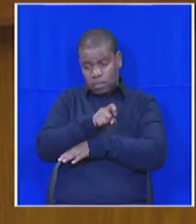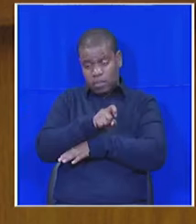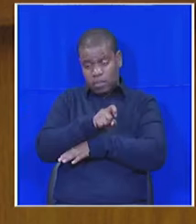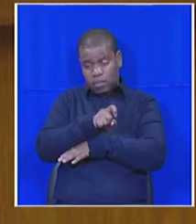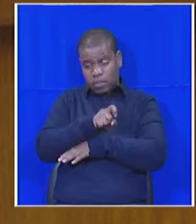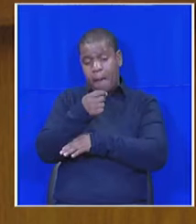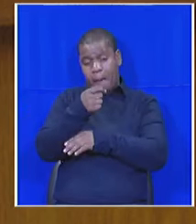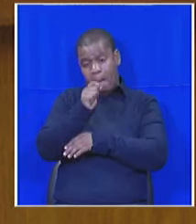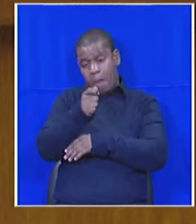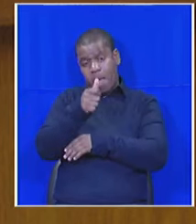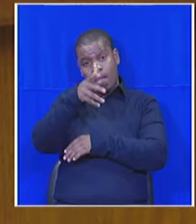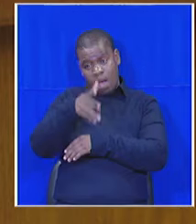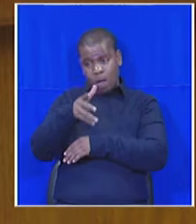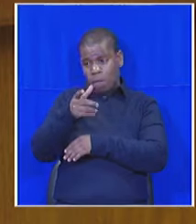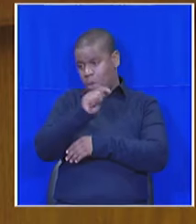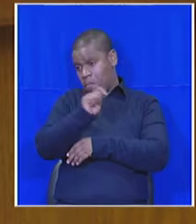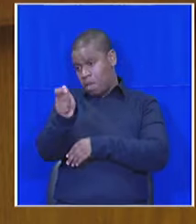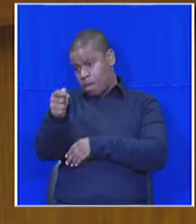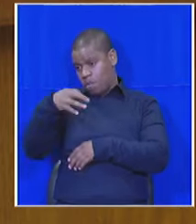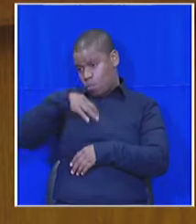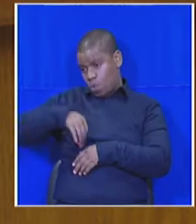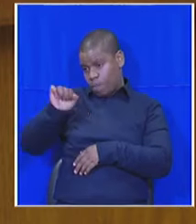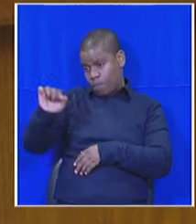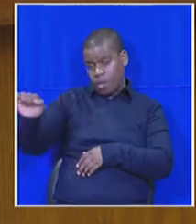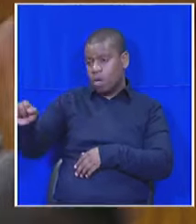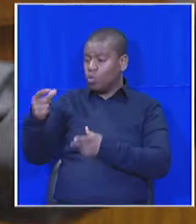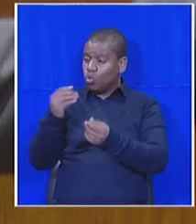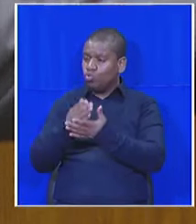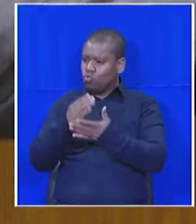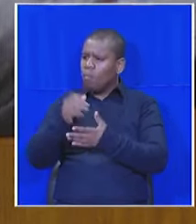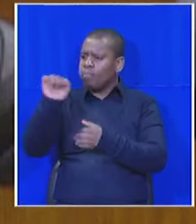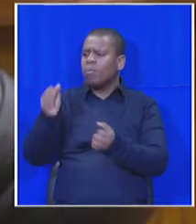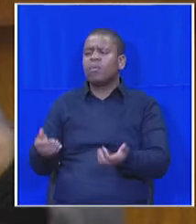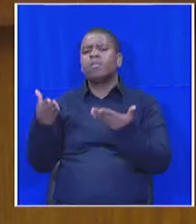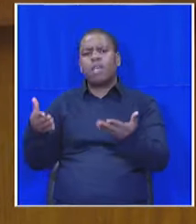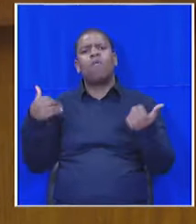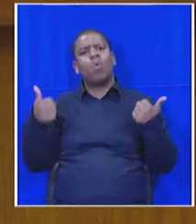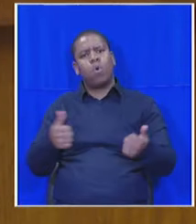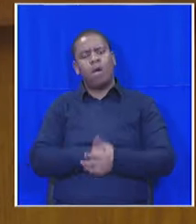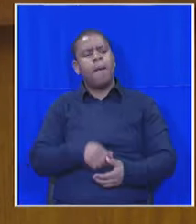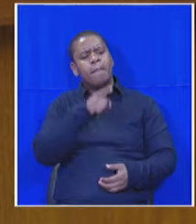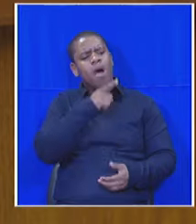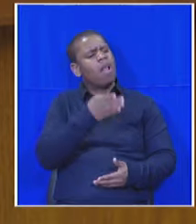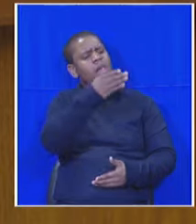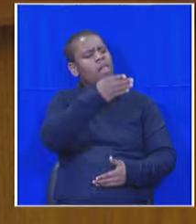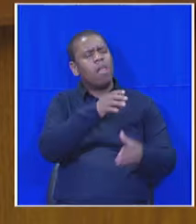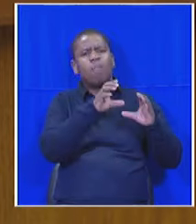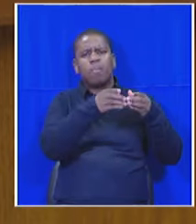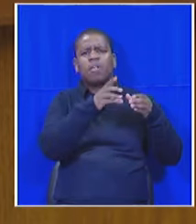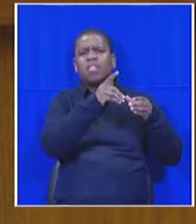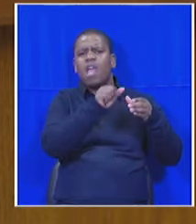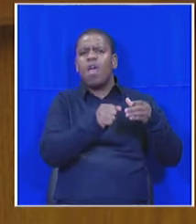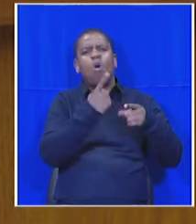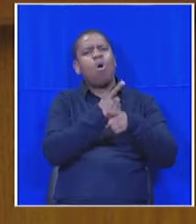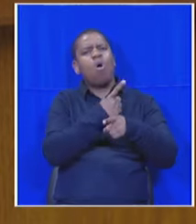that they are delivering to the people of this country. Now, my colleagues keep continuously complaining on the side, and you hear the who's